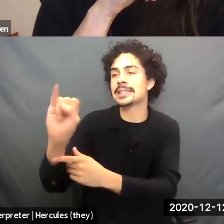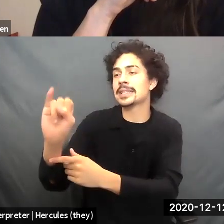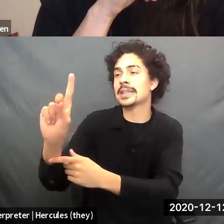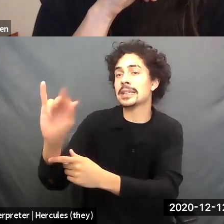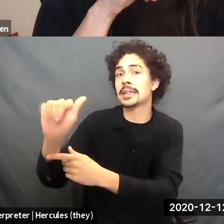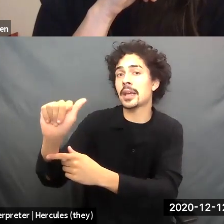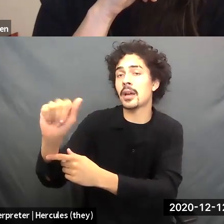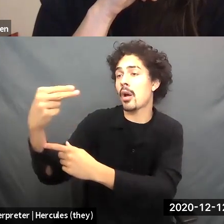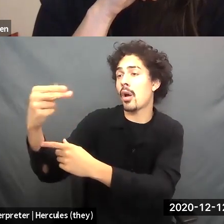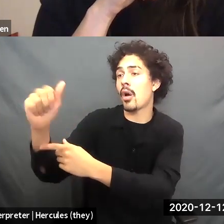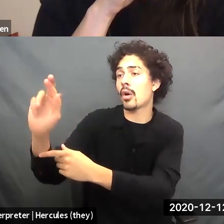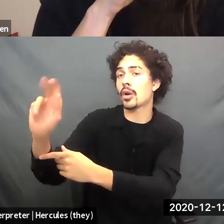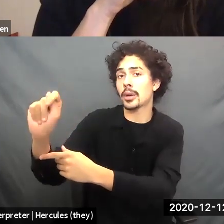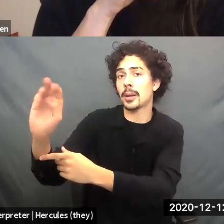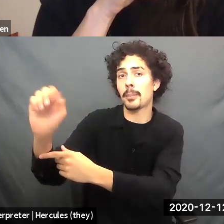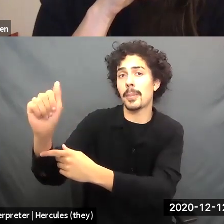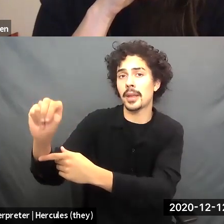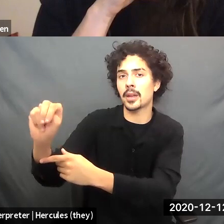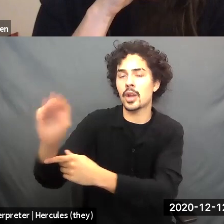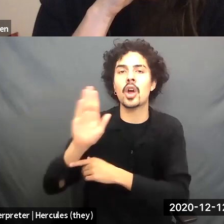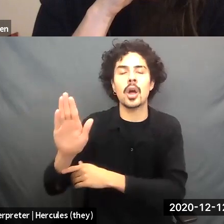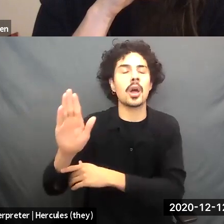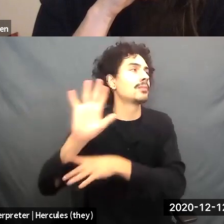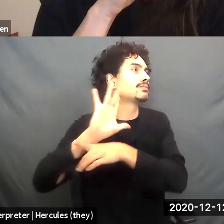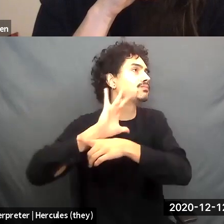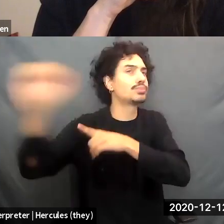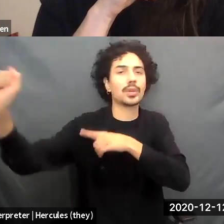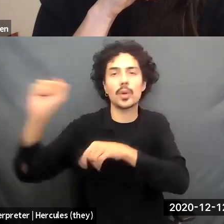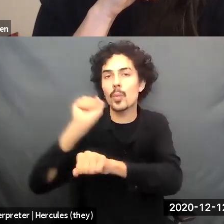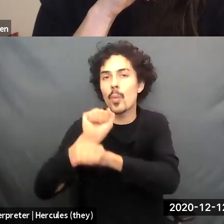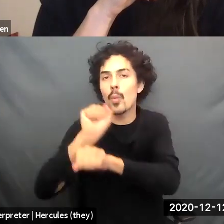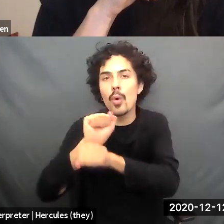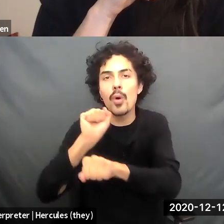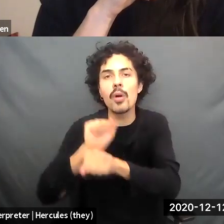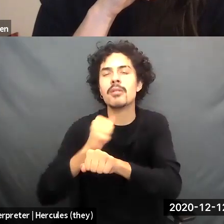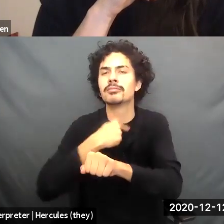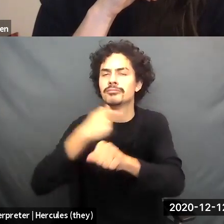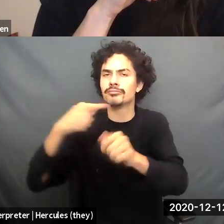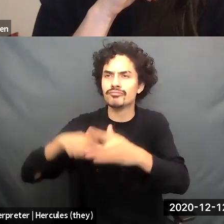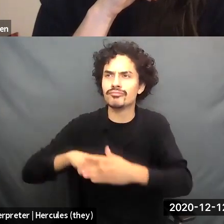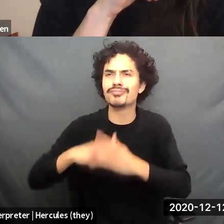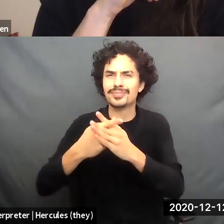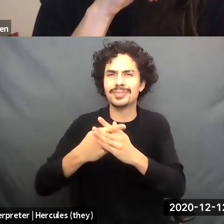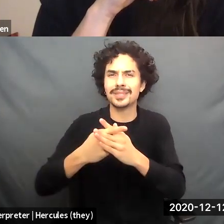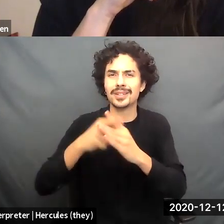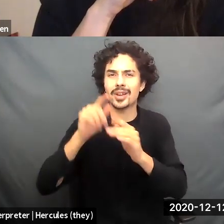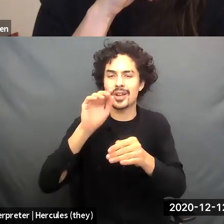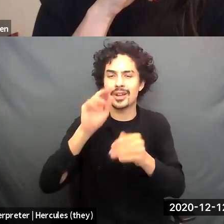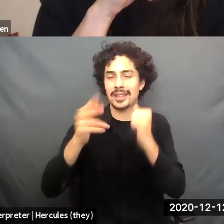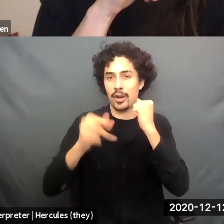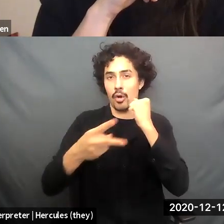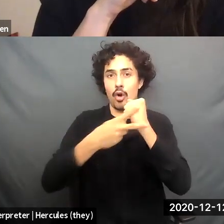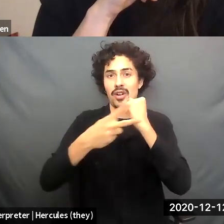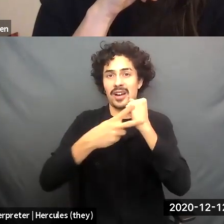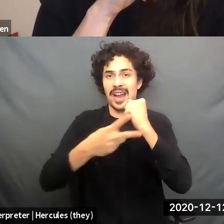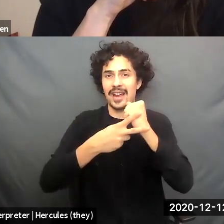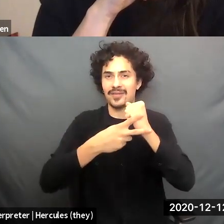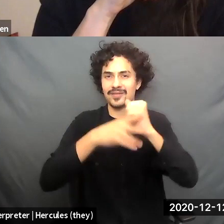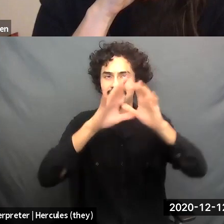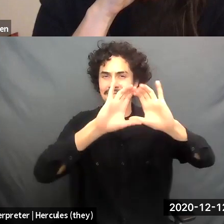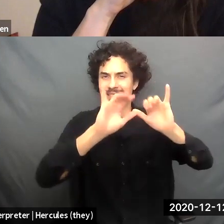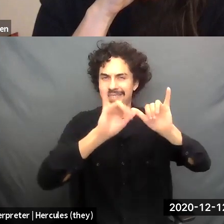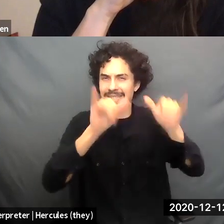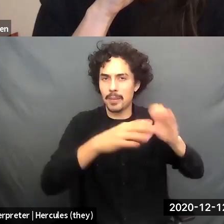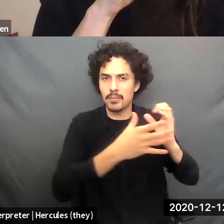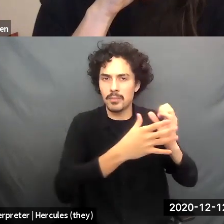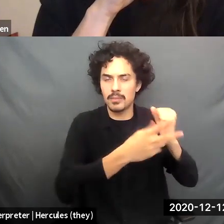the historian and her really brilliant work into thinking about the gaps into archives and her